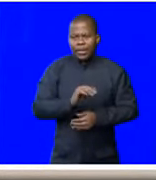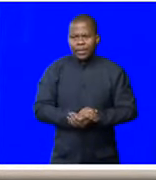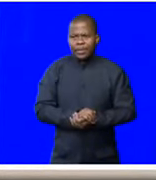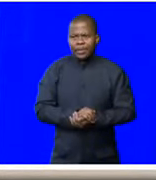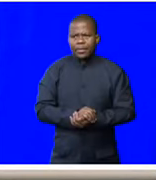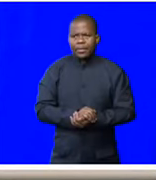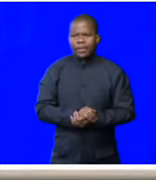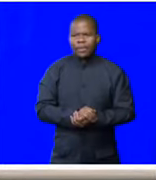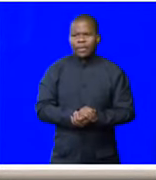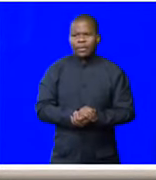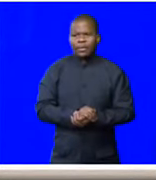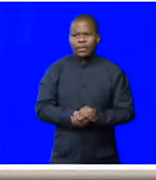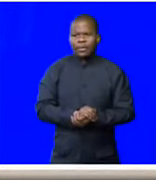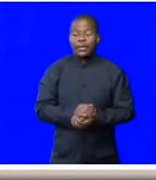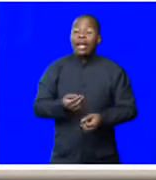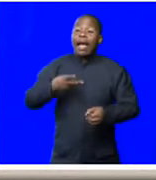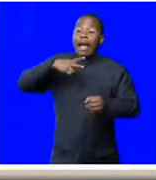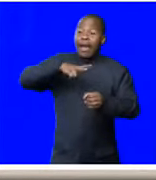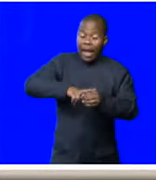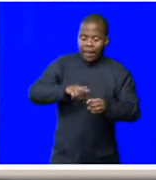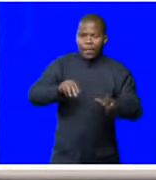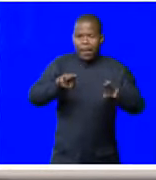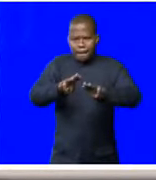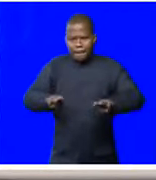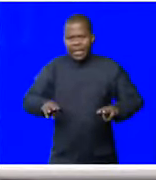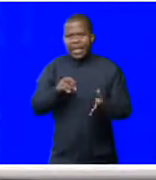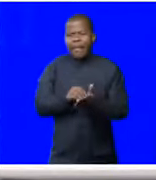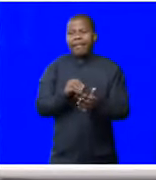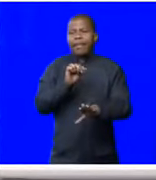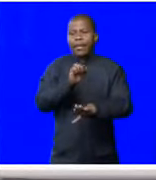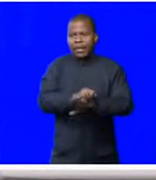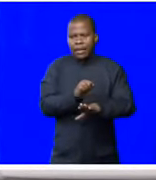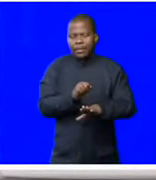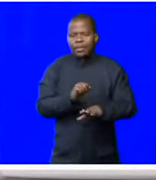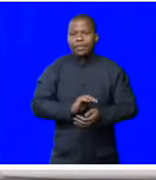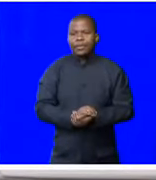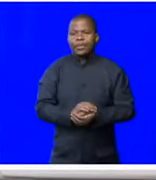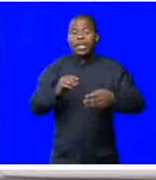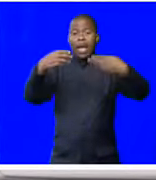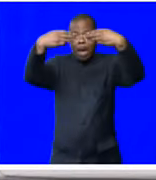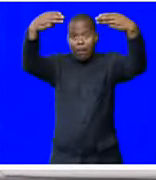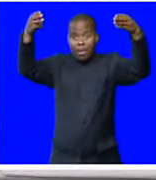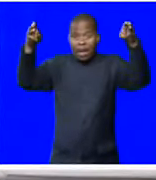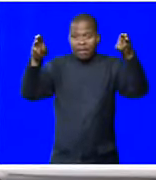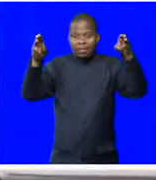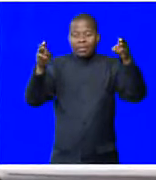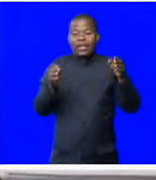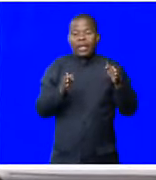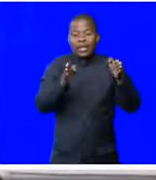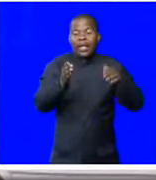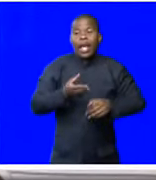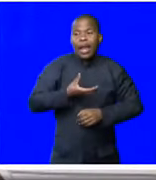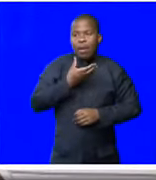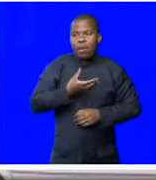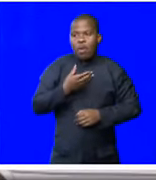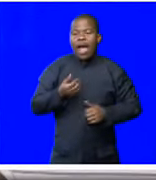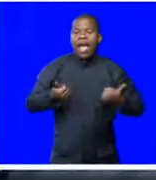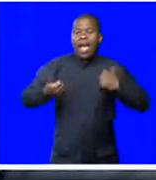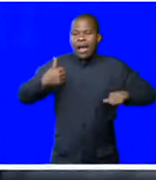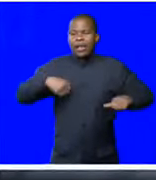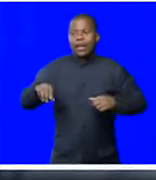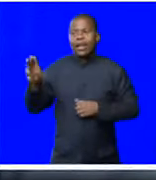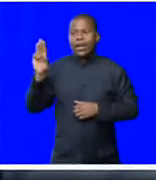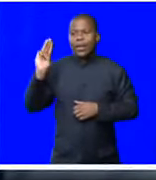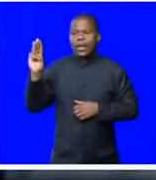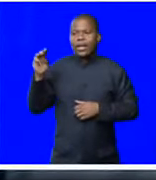for attaining peace and security. The acting CNET president, Dumiso Mdluli, highlighted keynotes